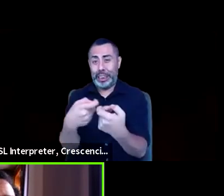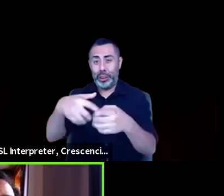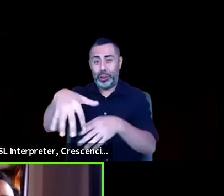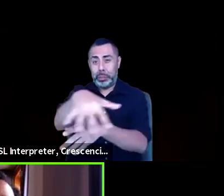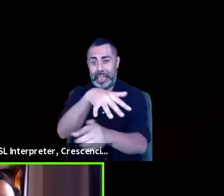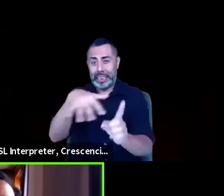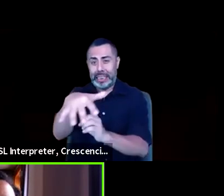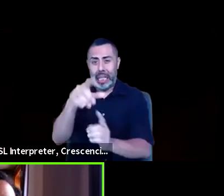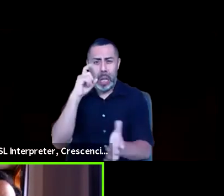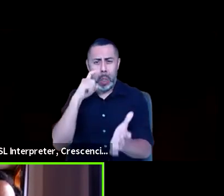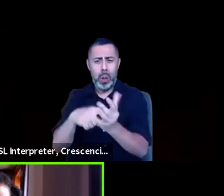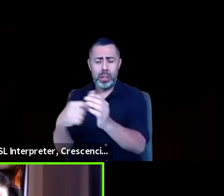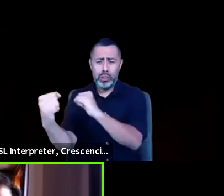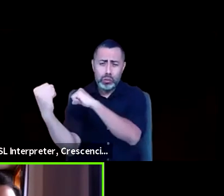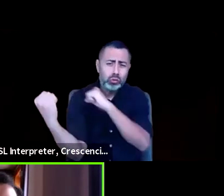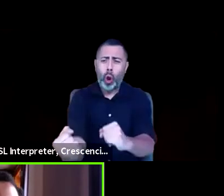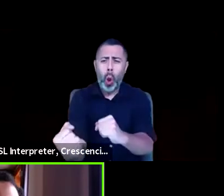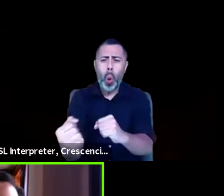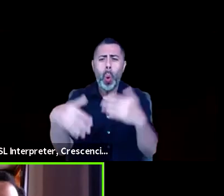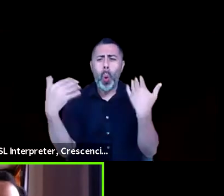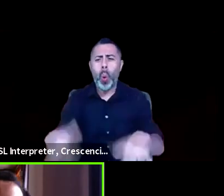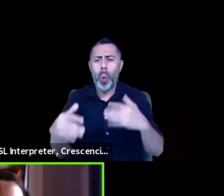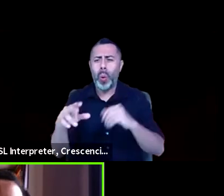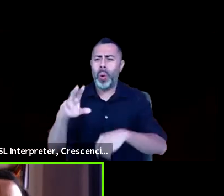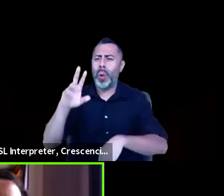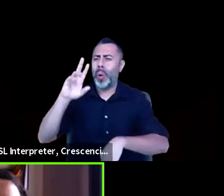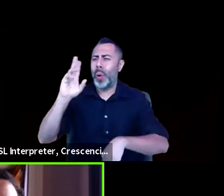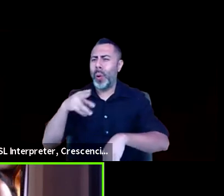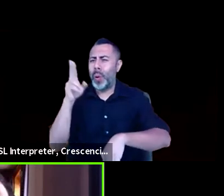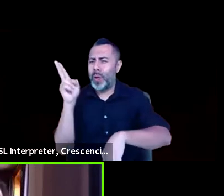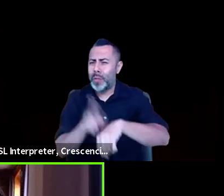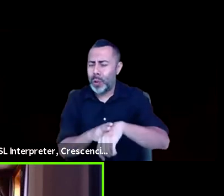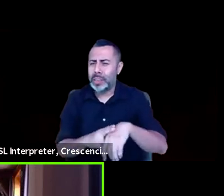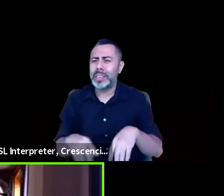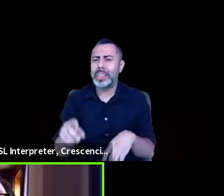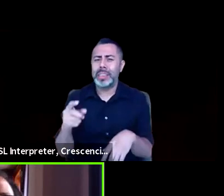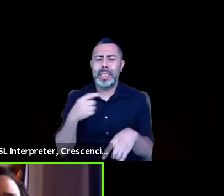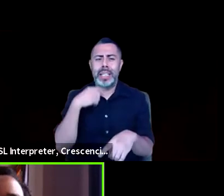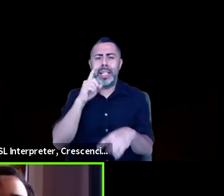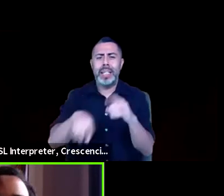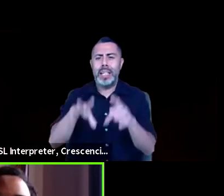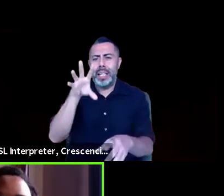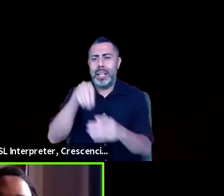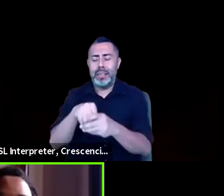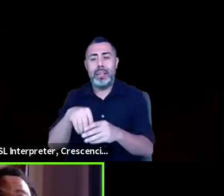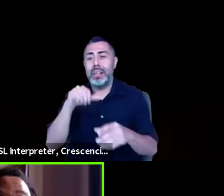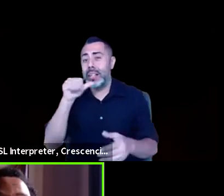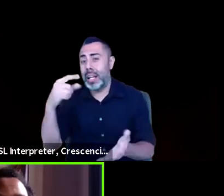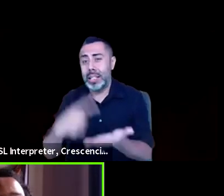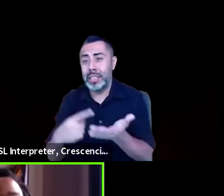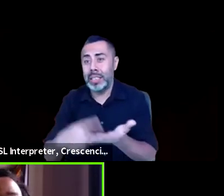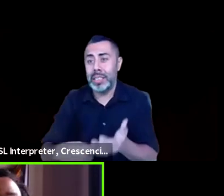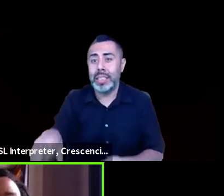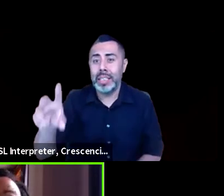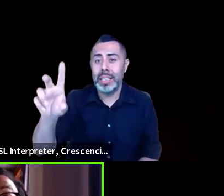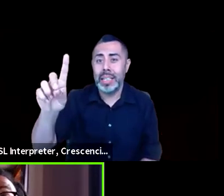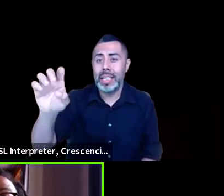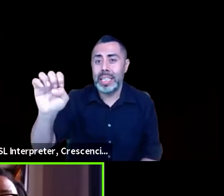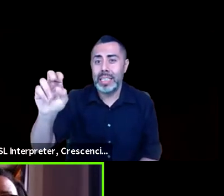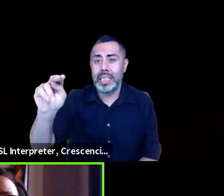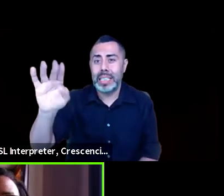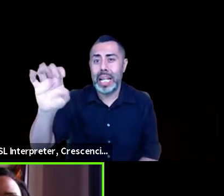strong are, of course, D-Nice. I can't be a part of this conversation and not talk about Club Quarantine and what D-Nice is serving in terms